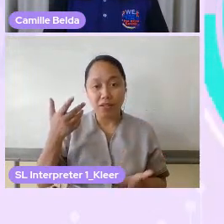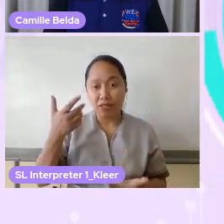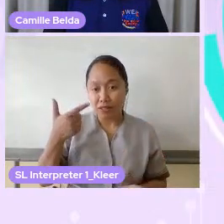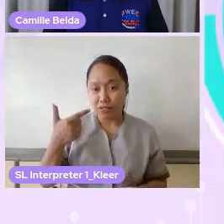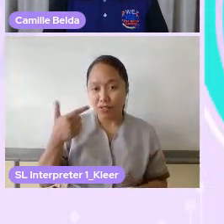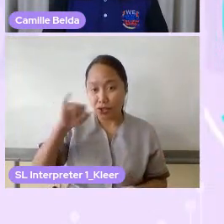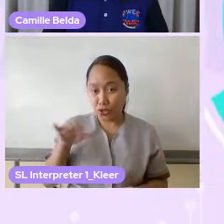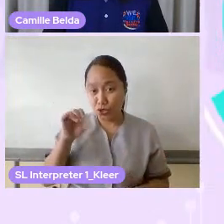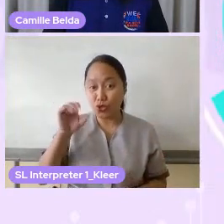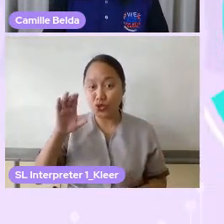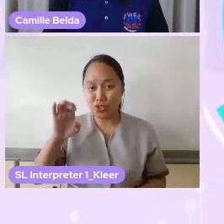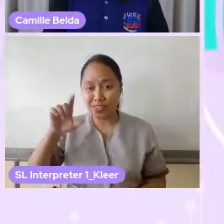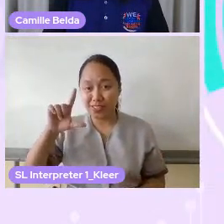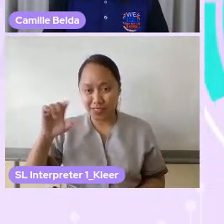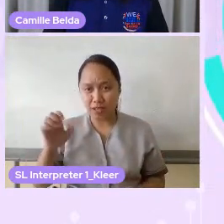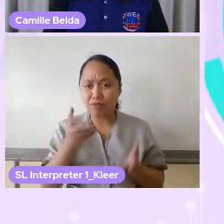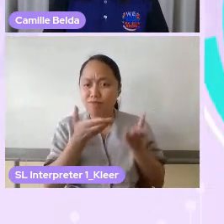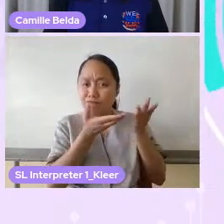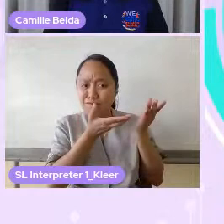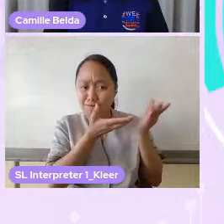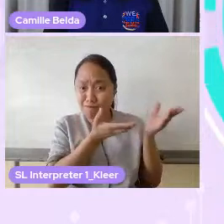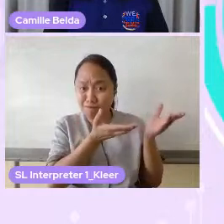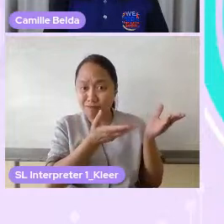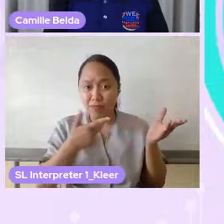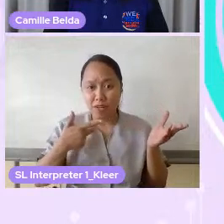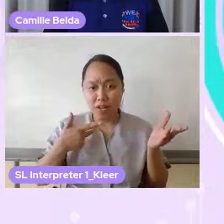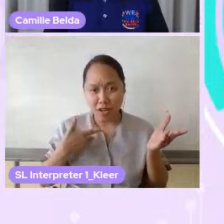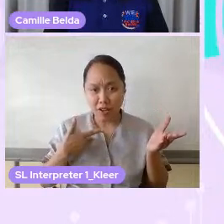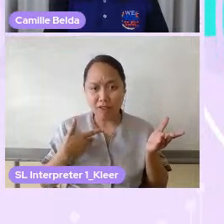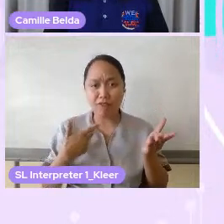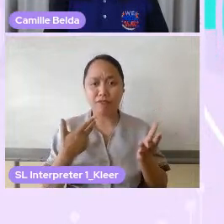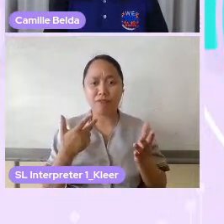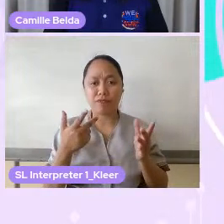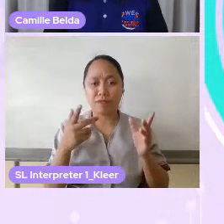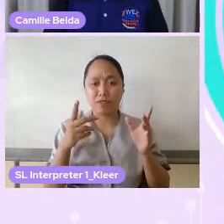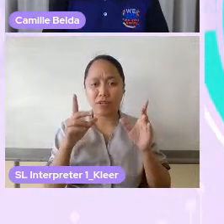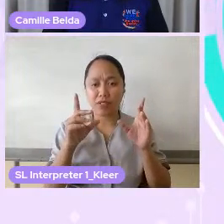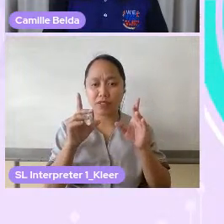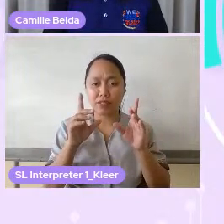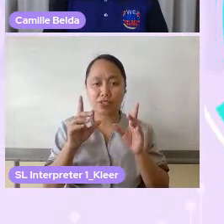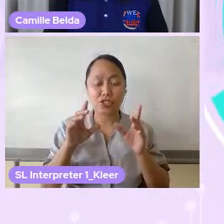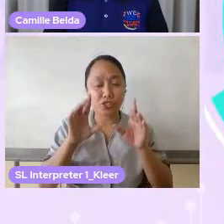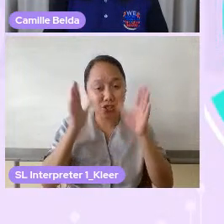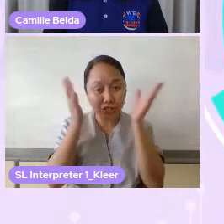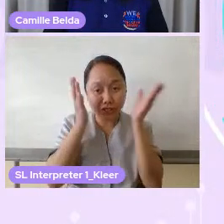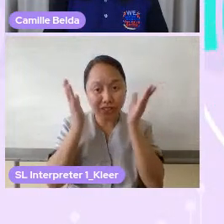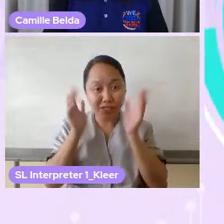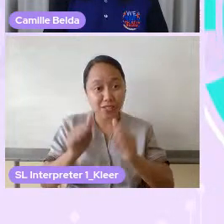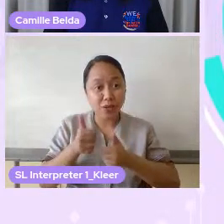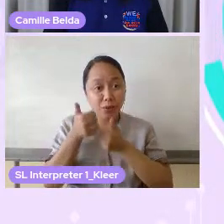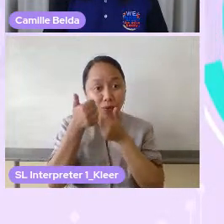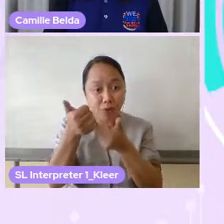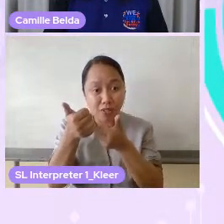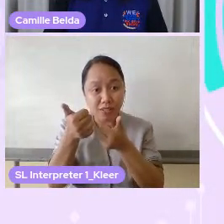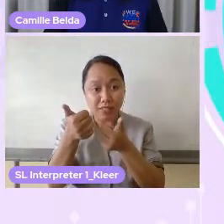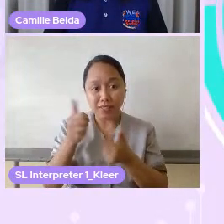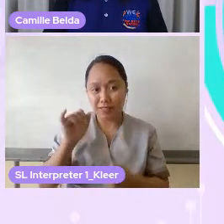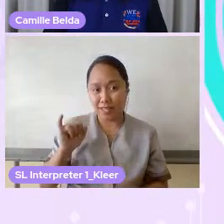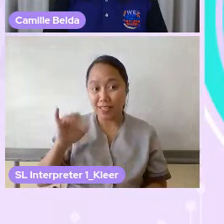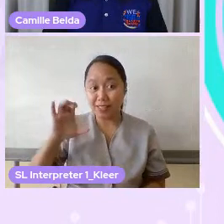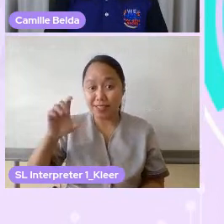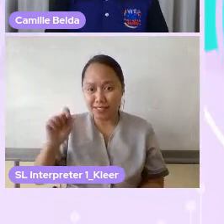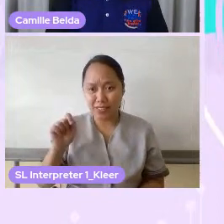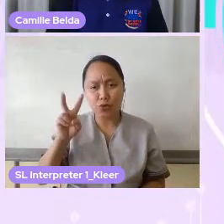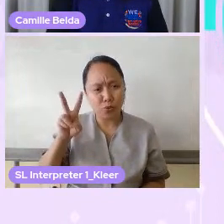was named as one of the Outstanding Women in Nation Service awardee in the field of ICT in